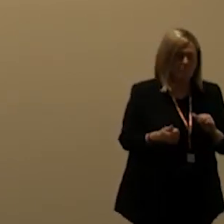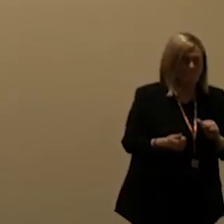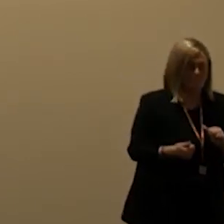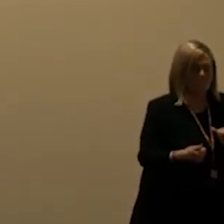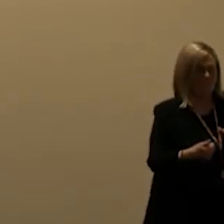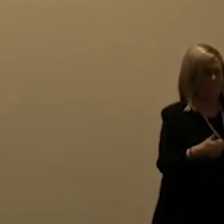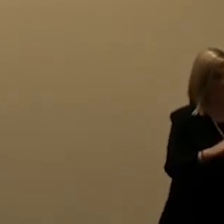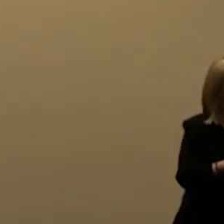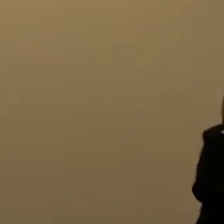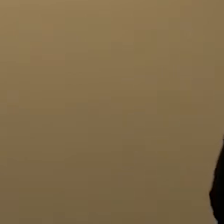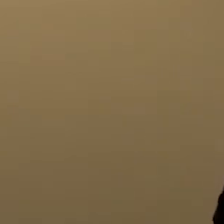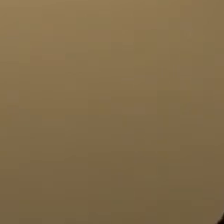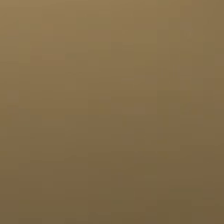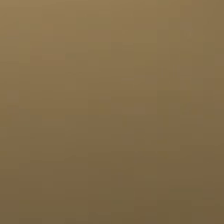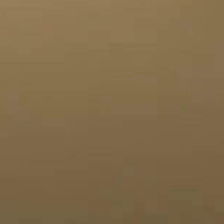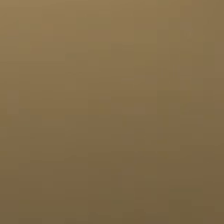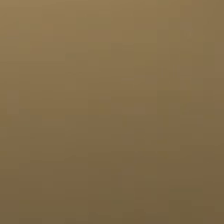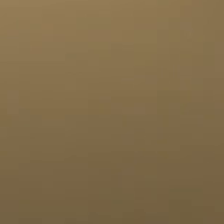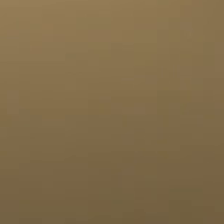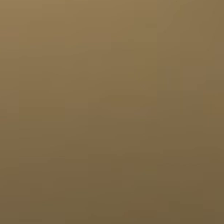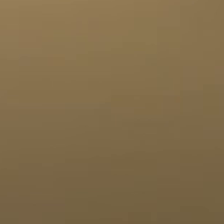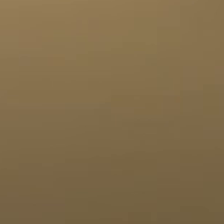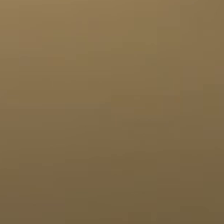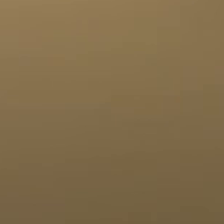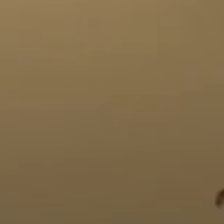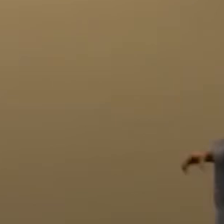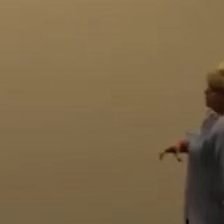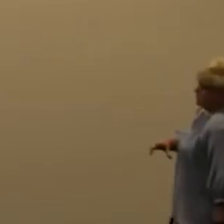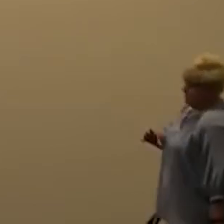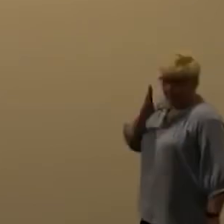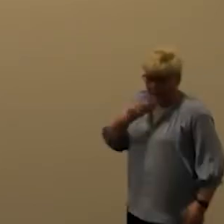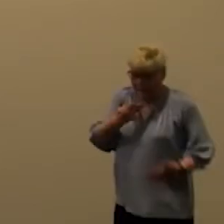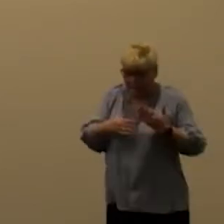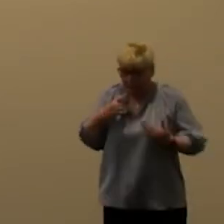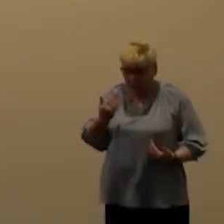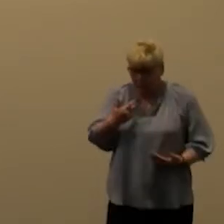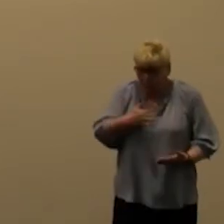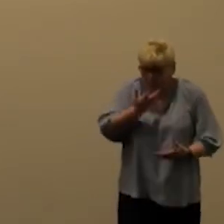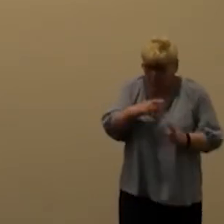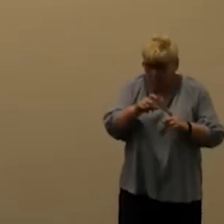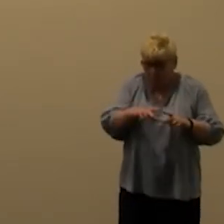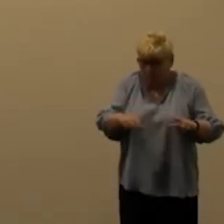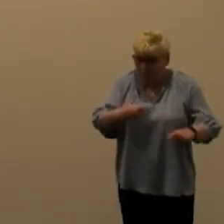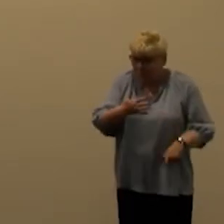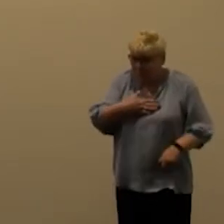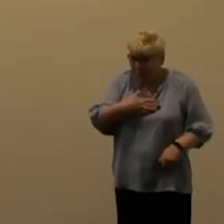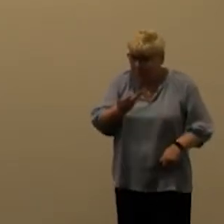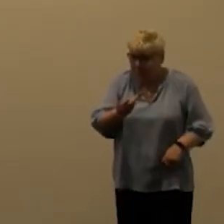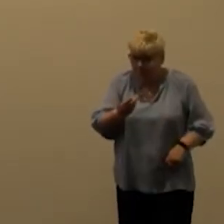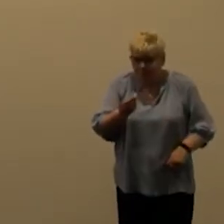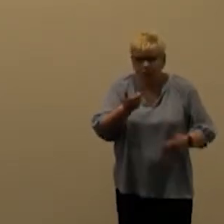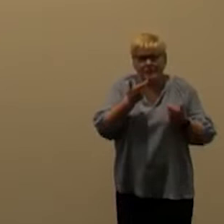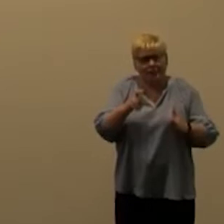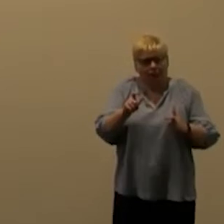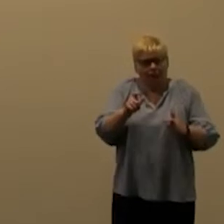Absolutely, and I'll let you in on a secret. I don't think I've ever told you this. I love postcards, and I actually collect them. So there is still a love